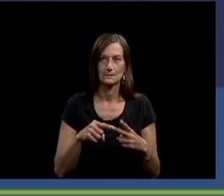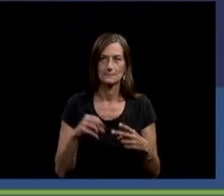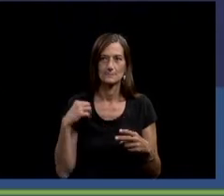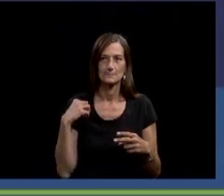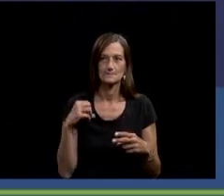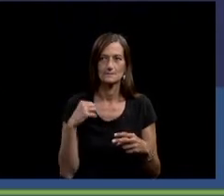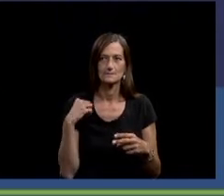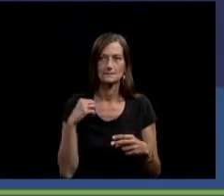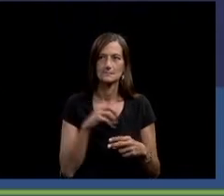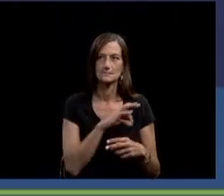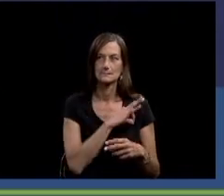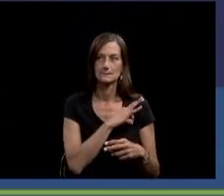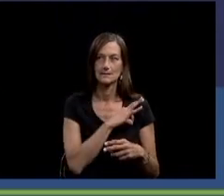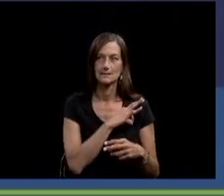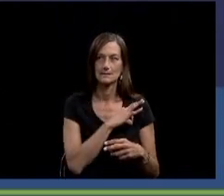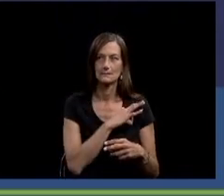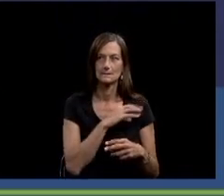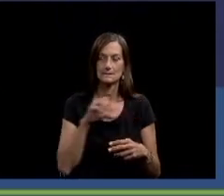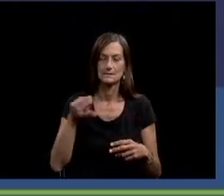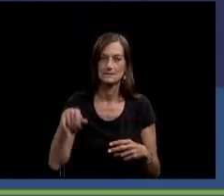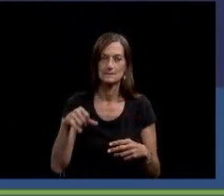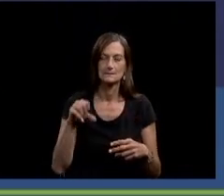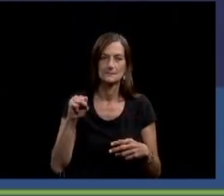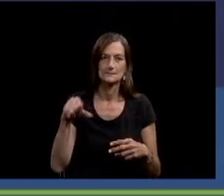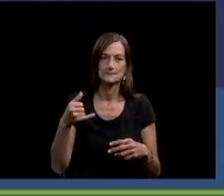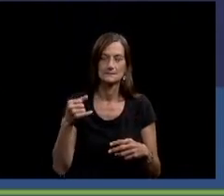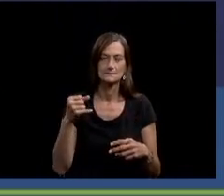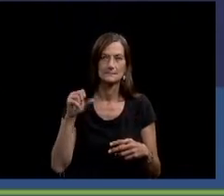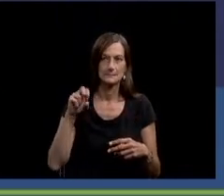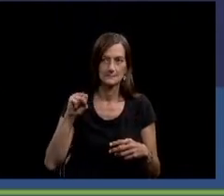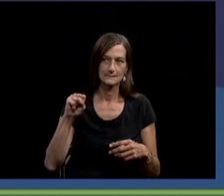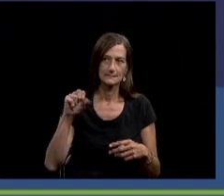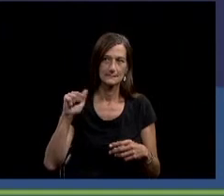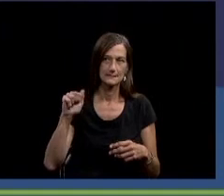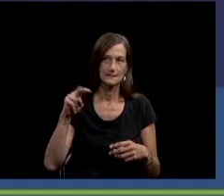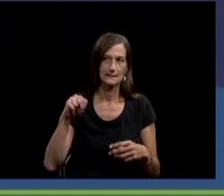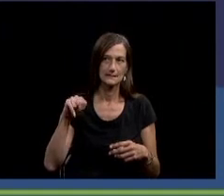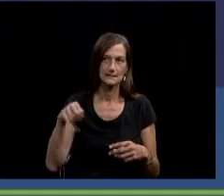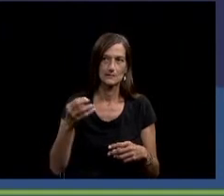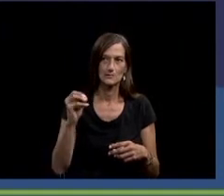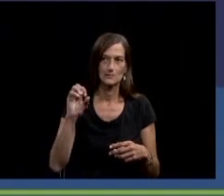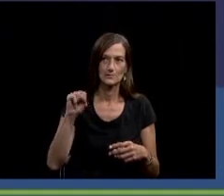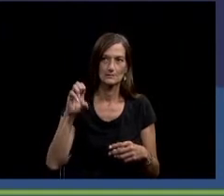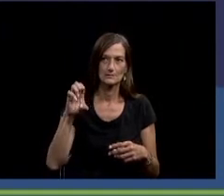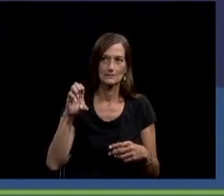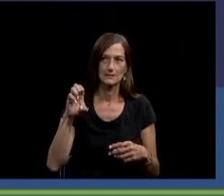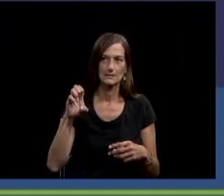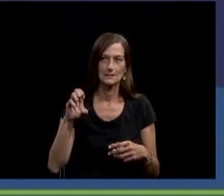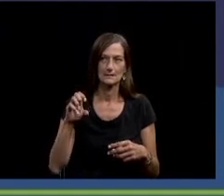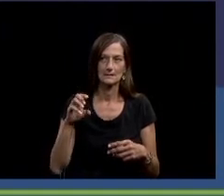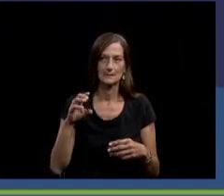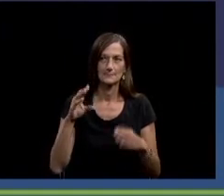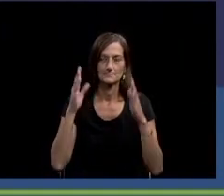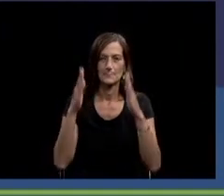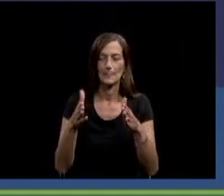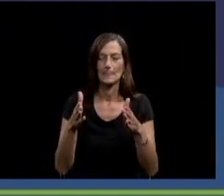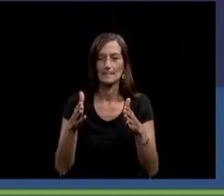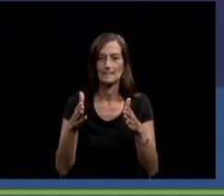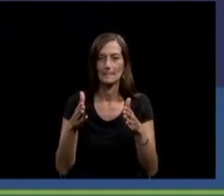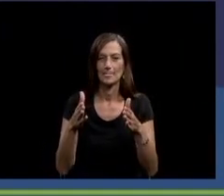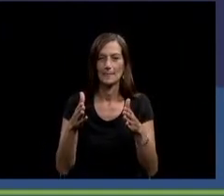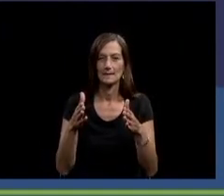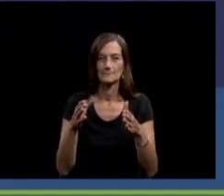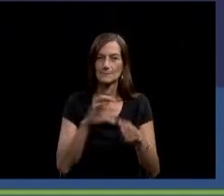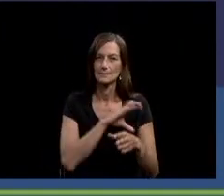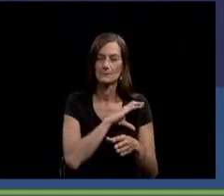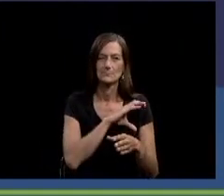Jose that really focused in on the policing in America and what it means to